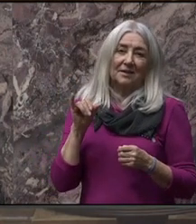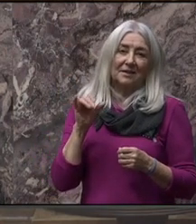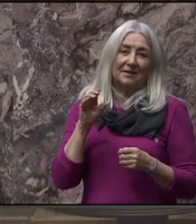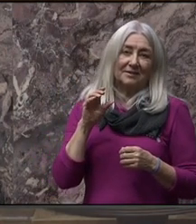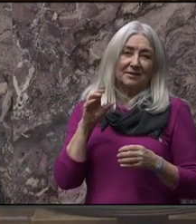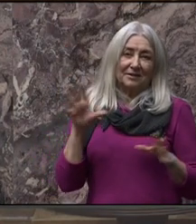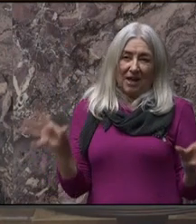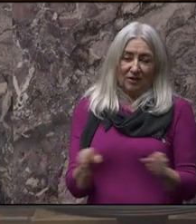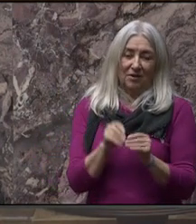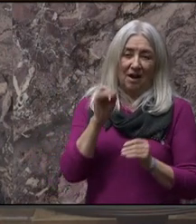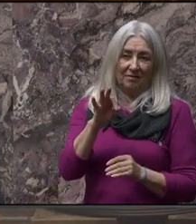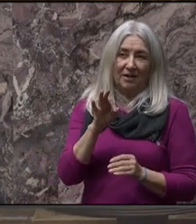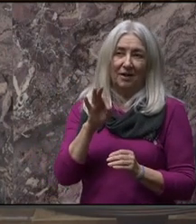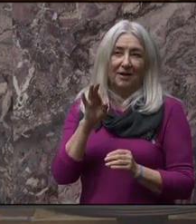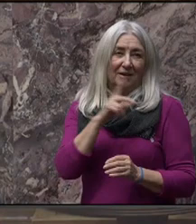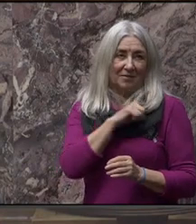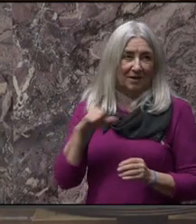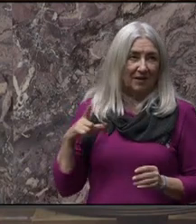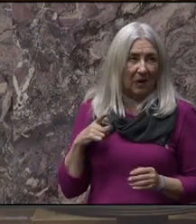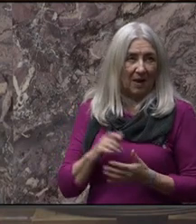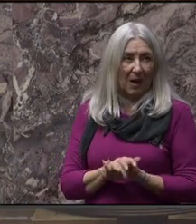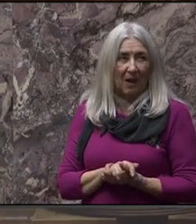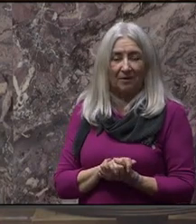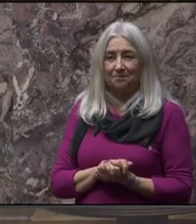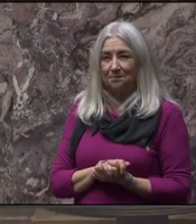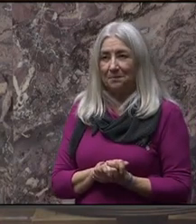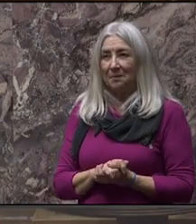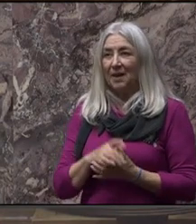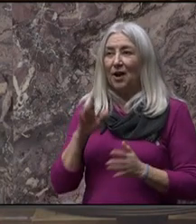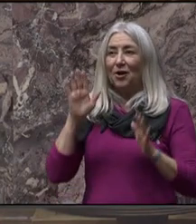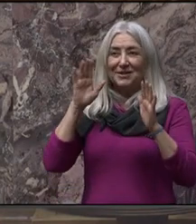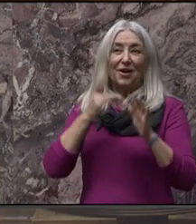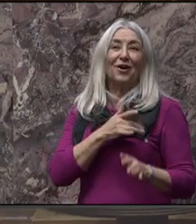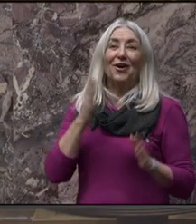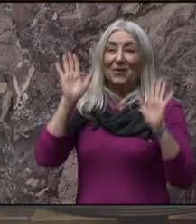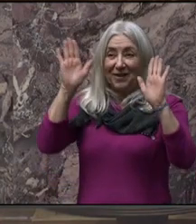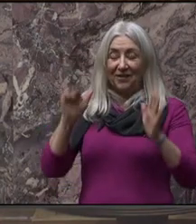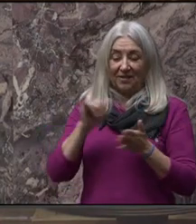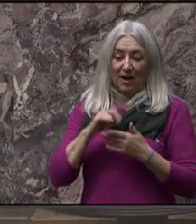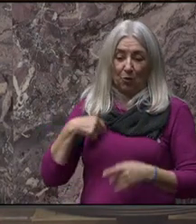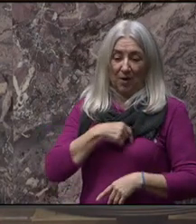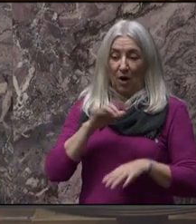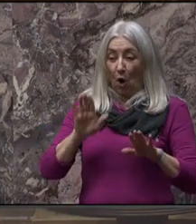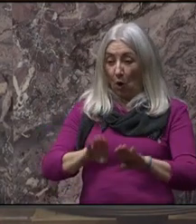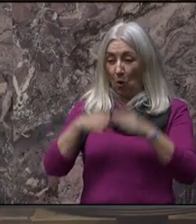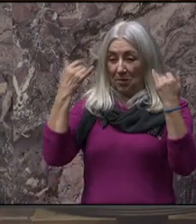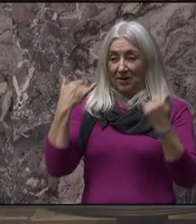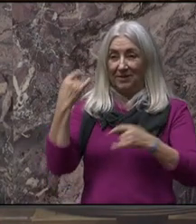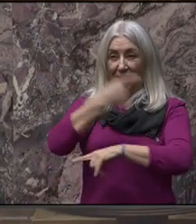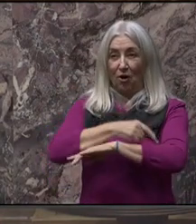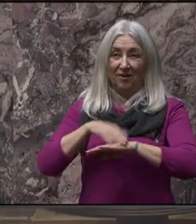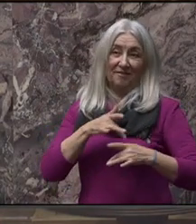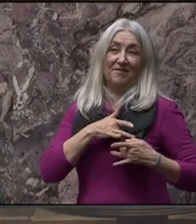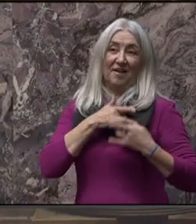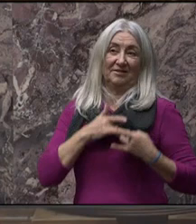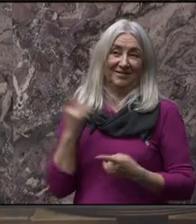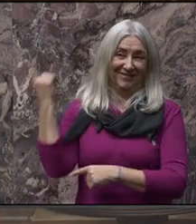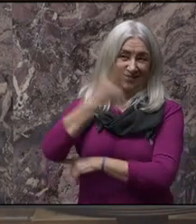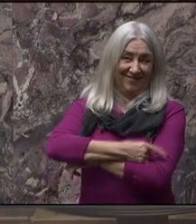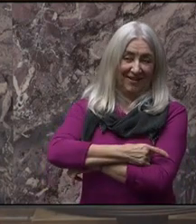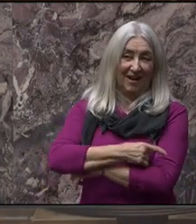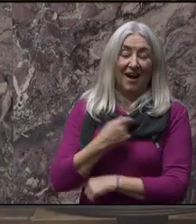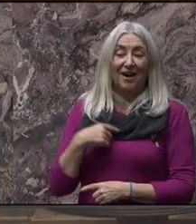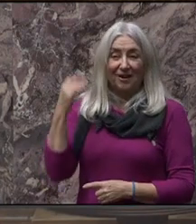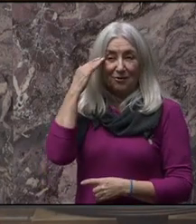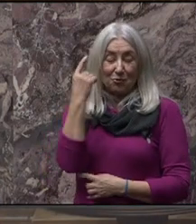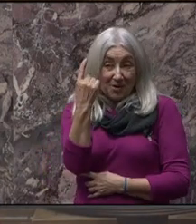is very fitting that we open this session on Valentine's Day, because I know that one thing is